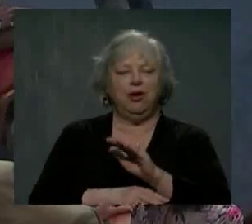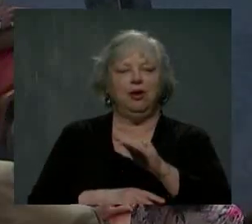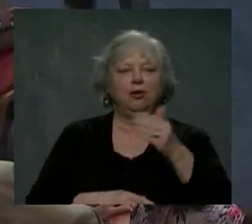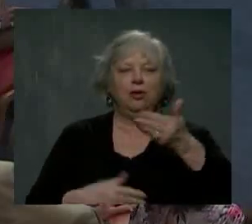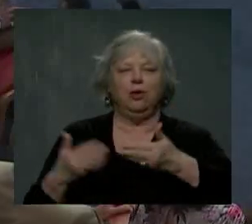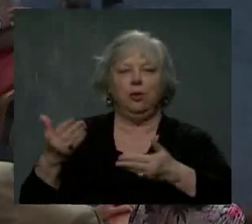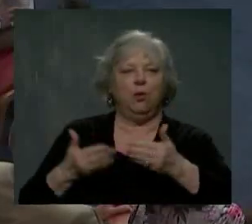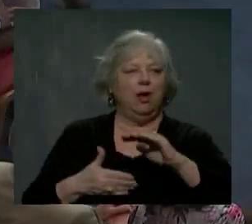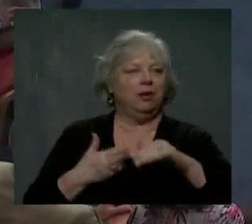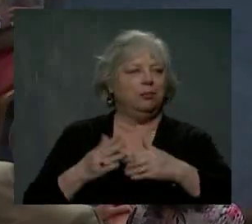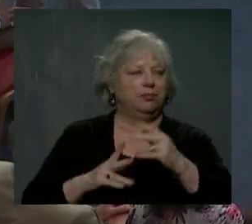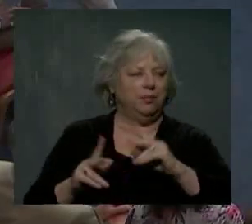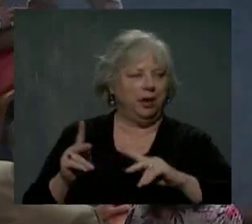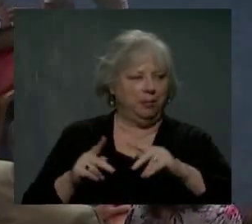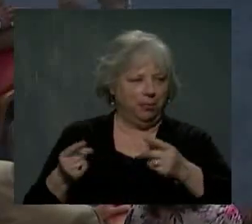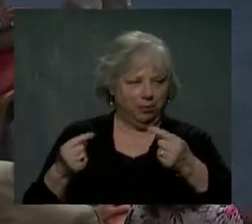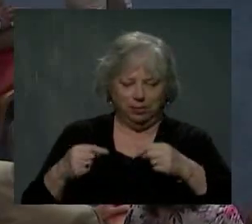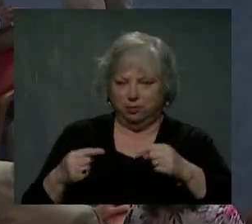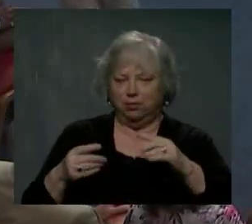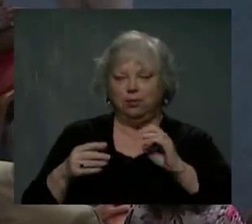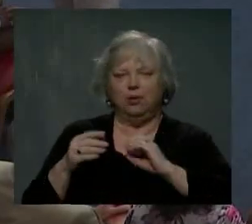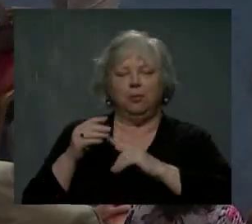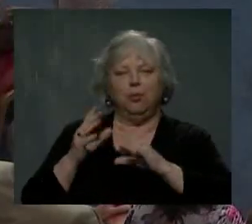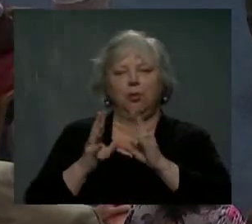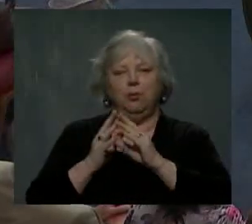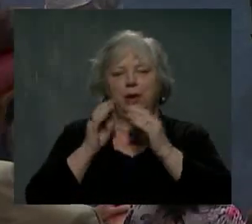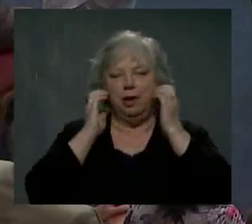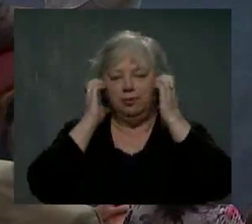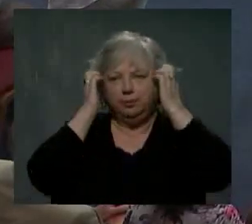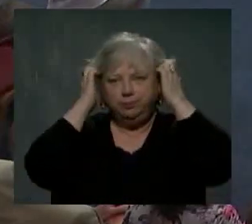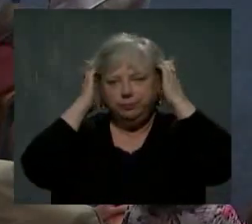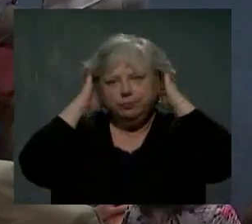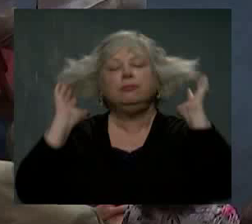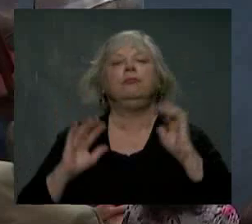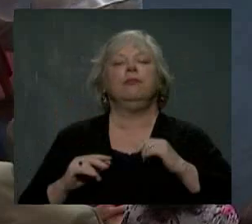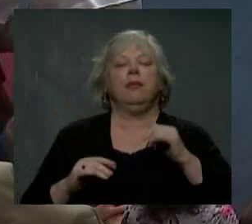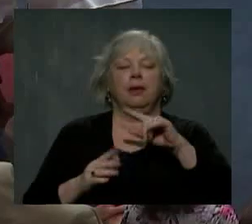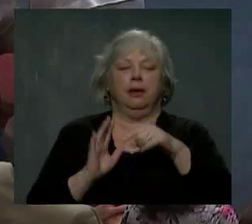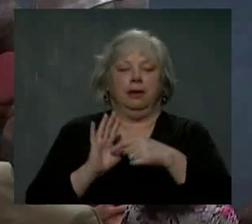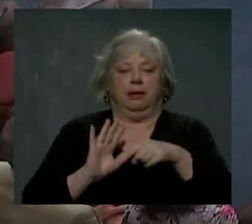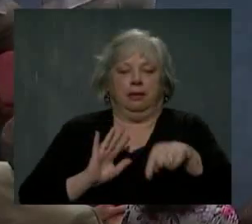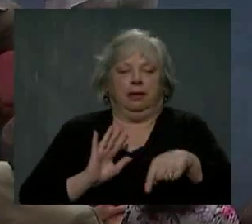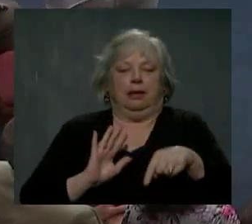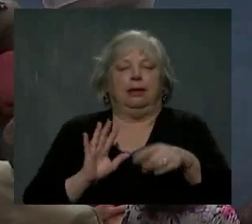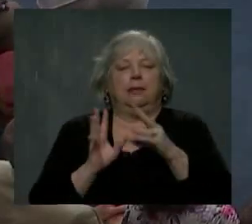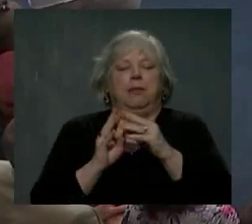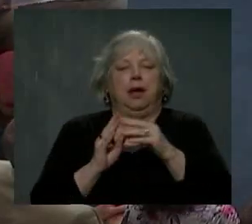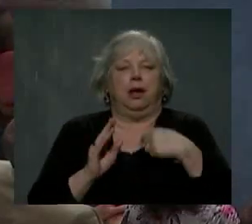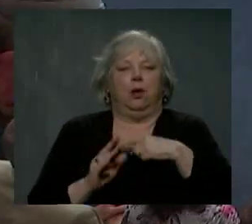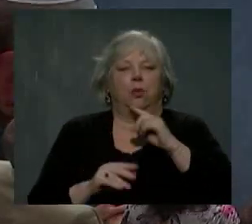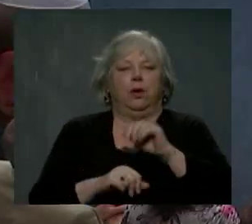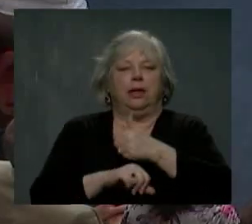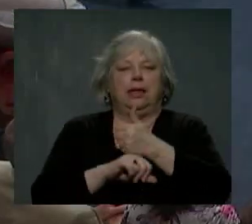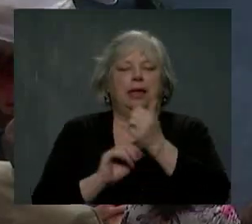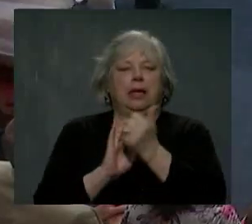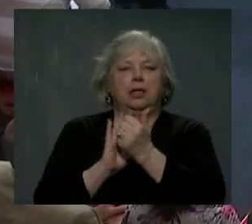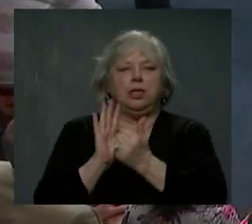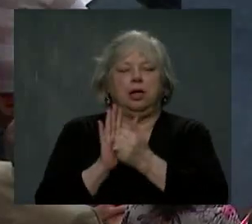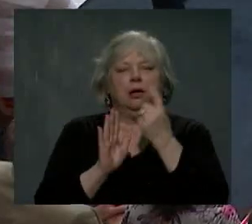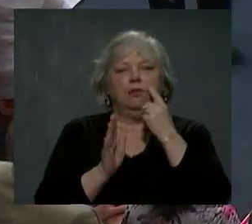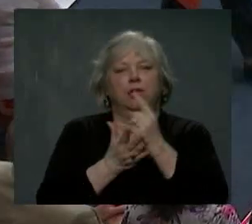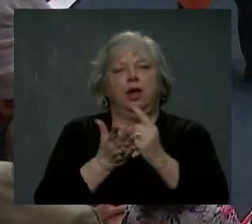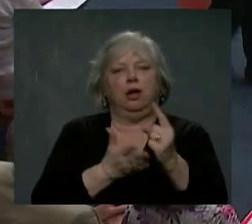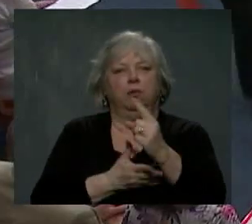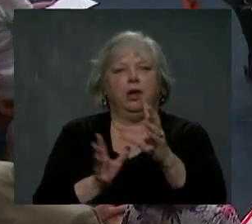want to welcome everybody to the board meeting. This is the meeting where we set the agenda for our meeting next week.